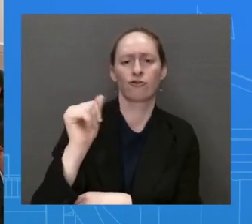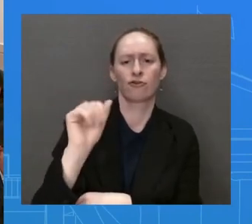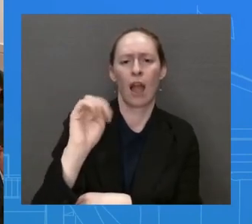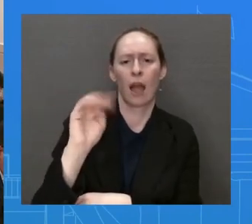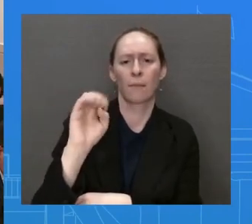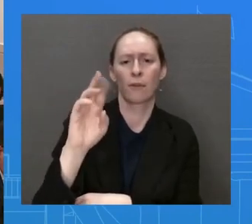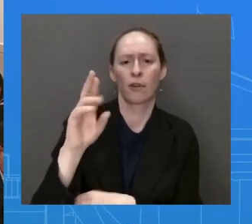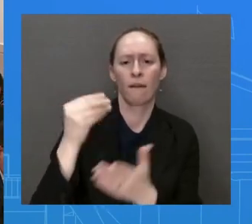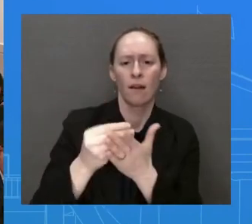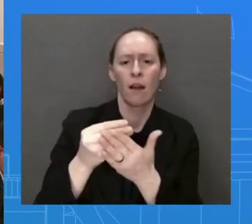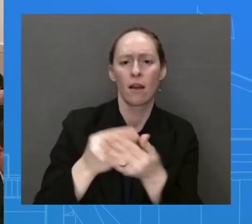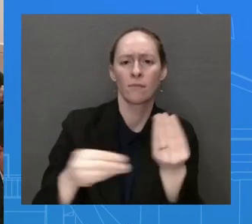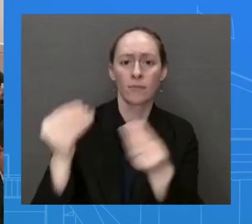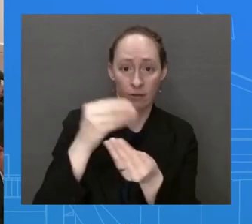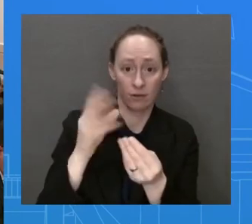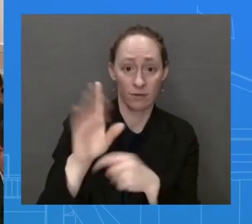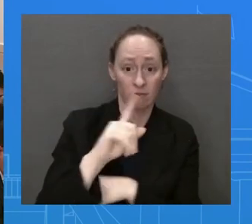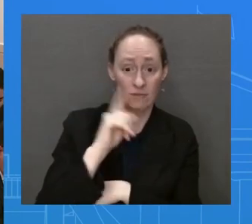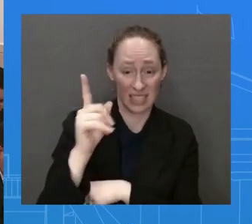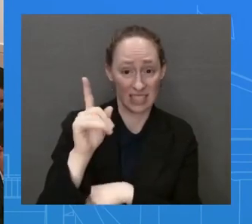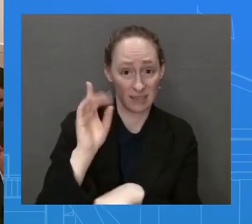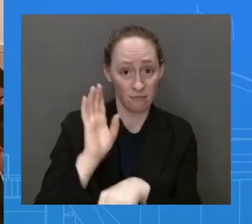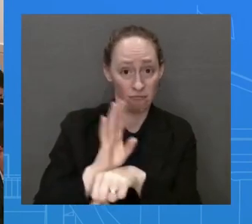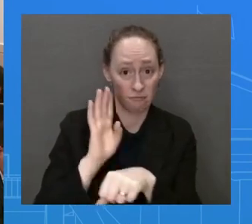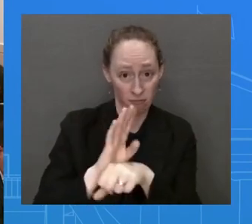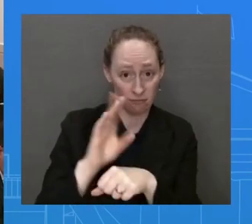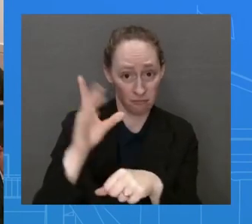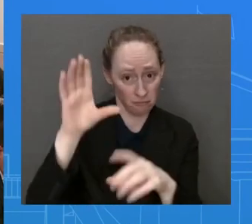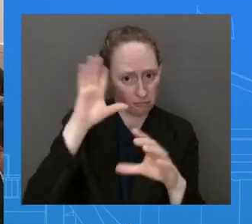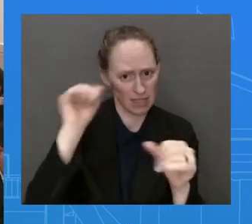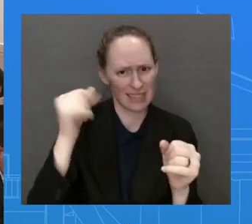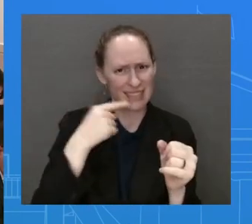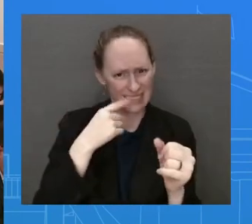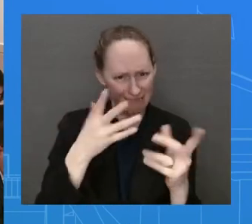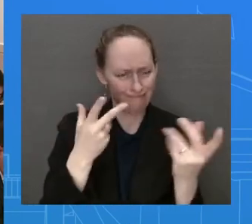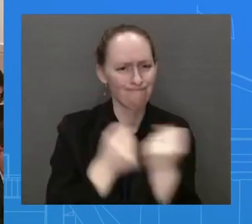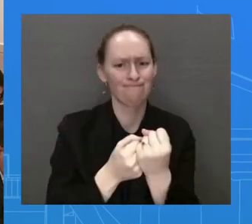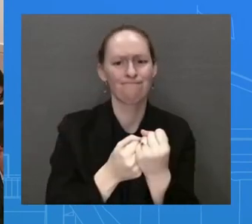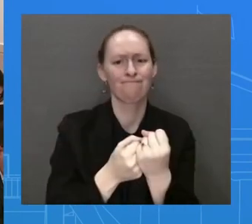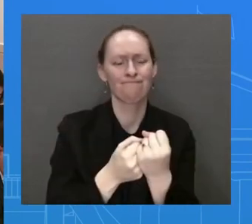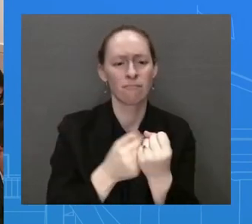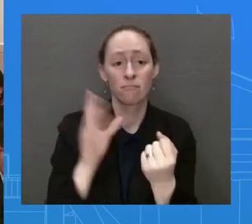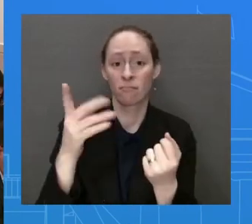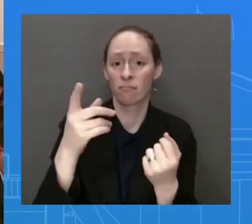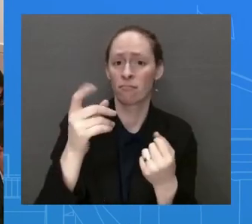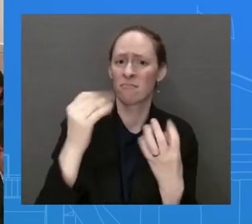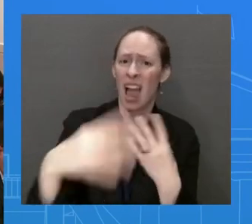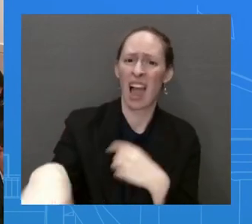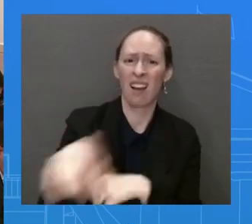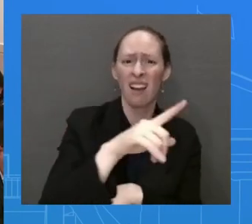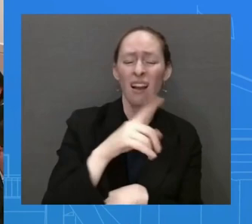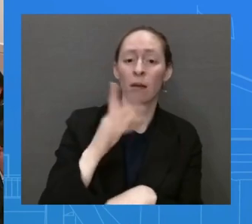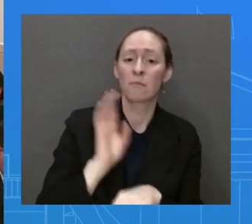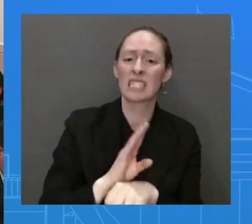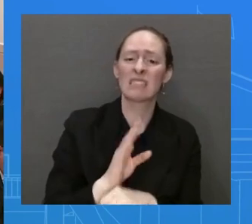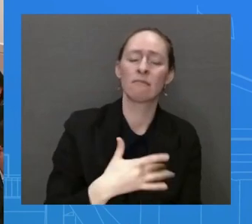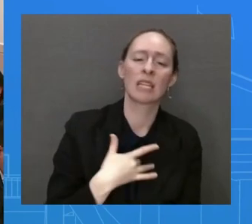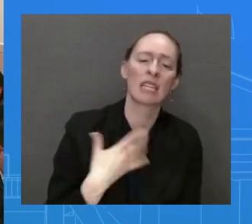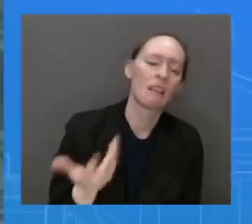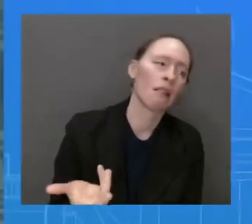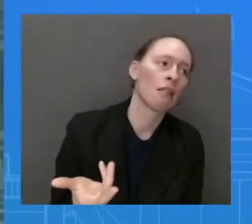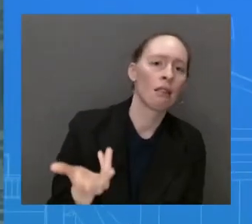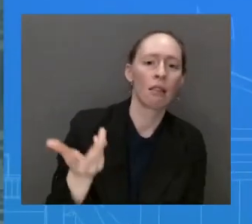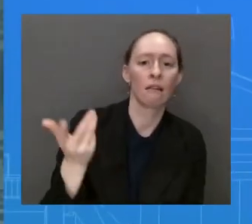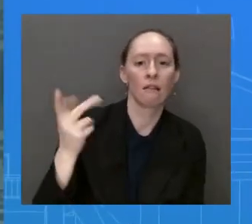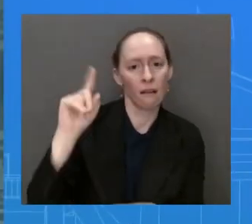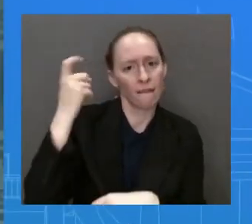says that the businesses it represents are fed up with the government making it harder to do business and adding new rules and regulations. Do you have any response? Yes,